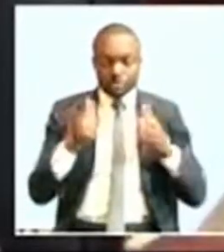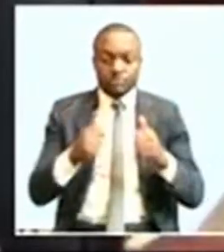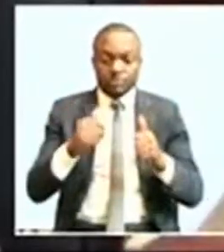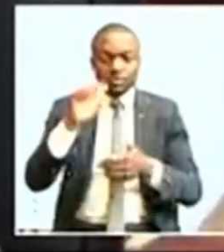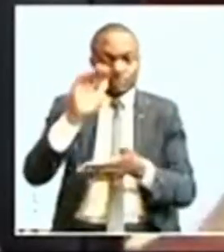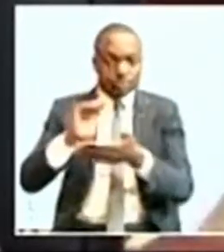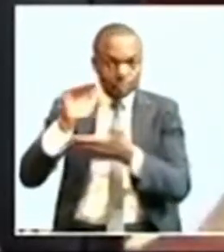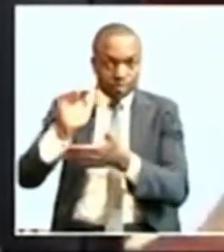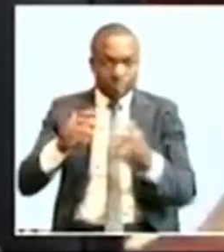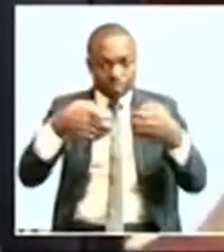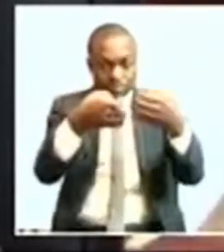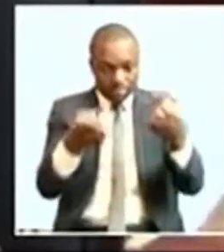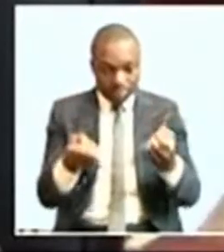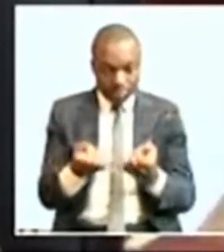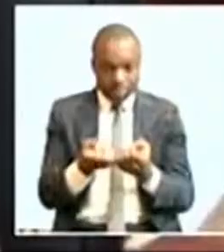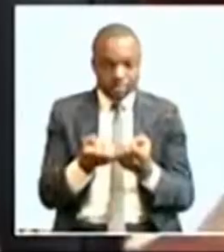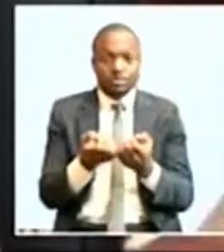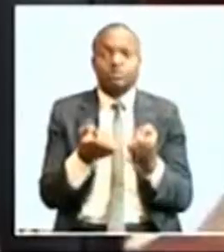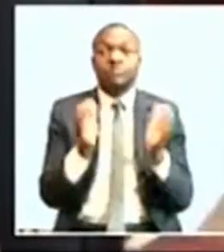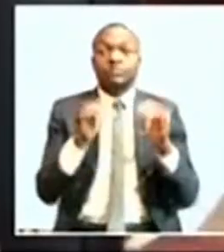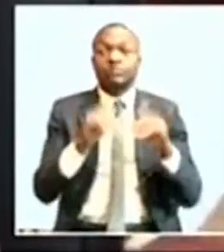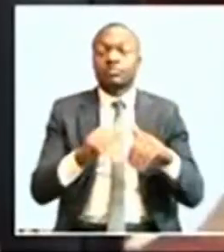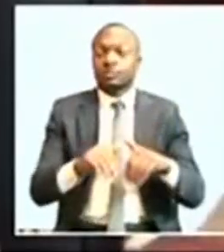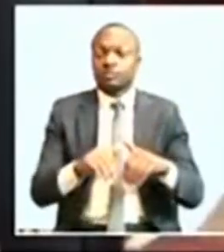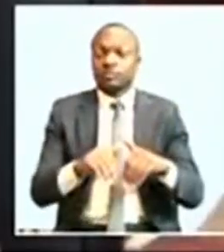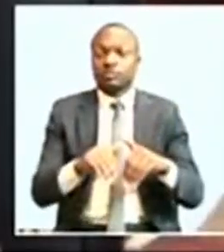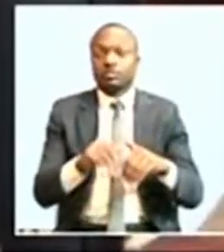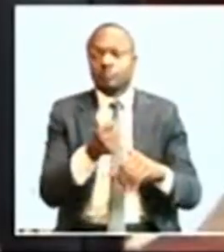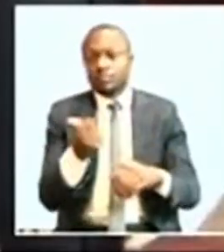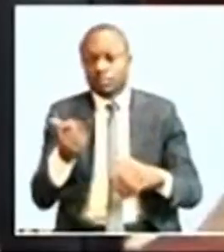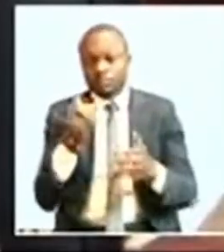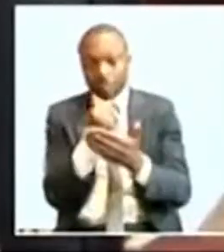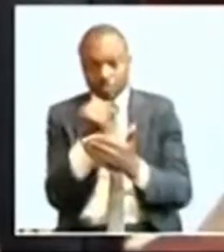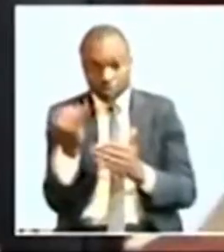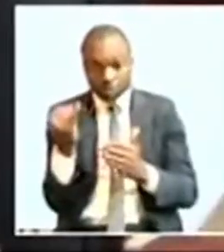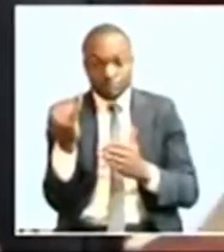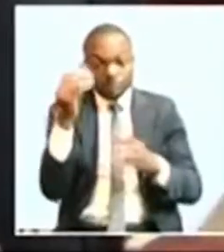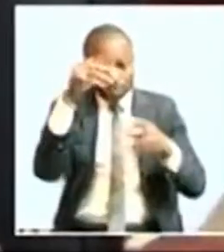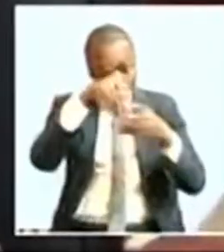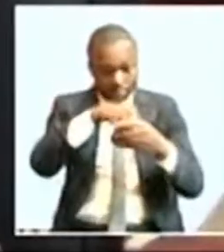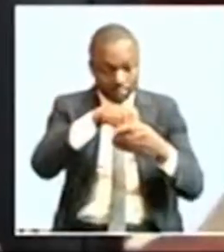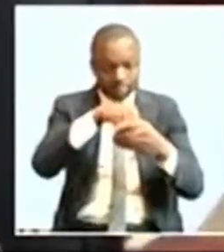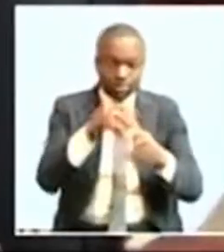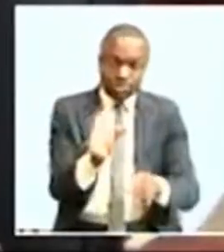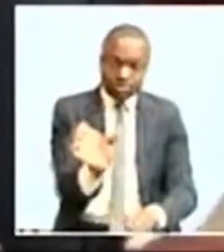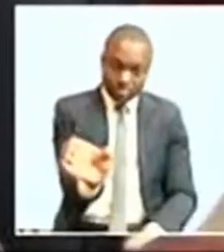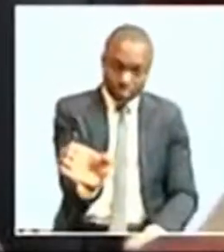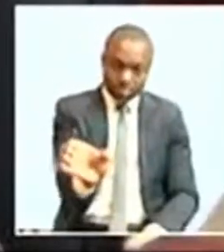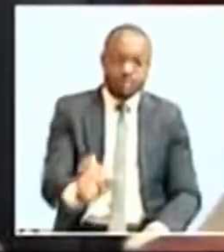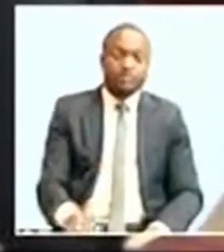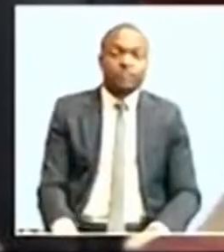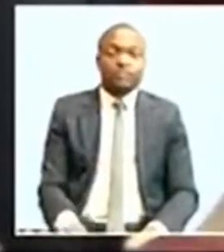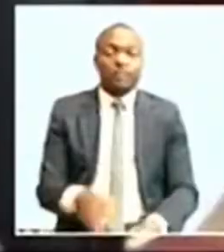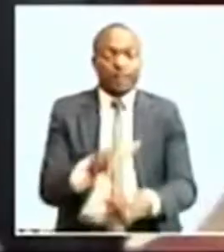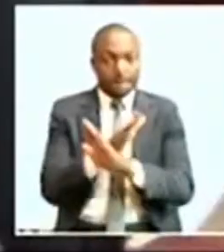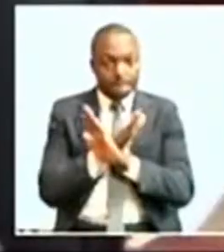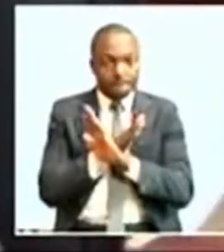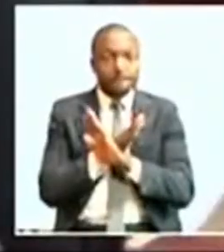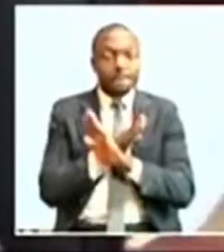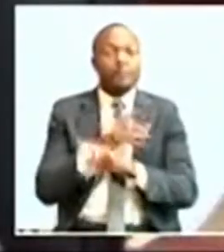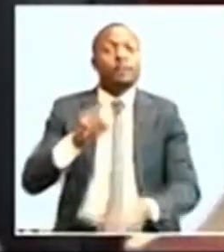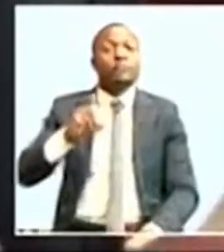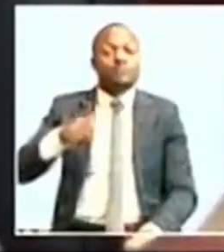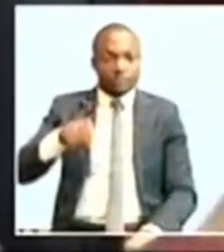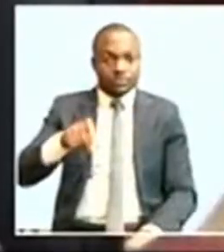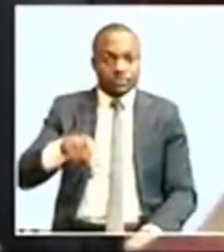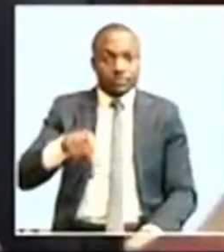environmental degradation, as well as mainstreaming cross-cutting issues into the sector. So for Zambia, we still need